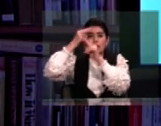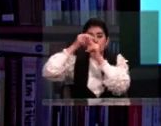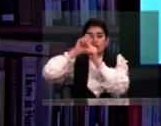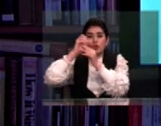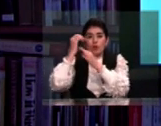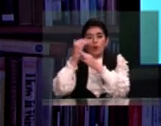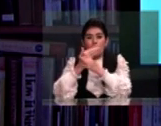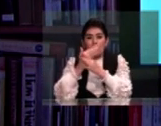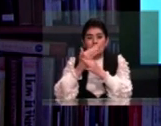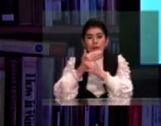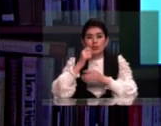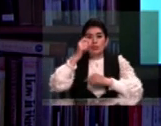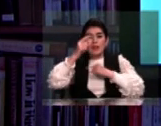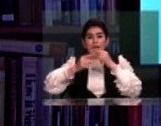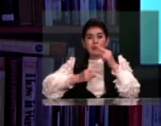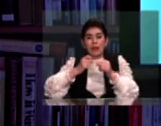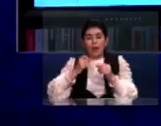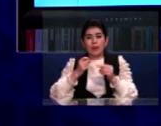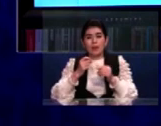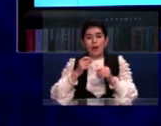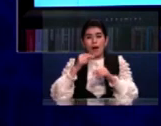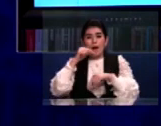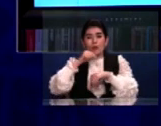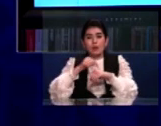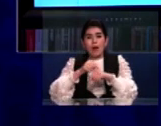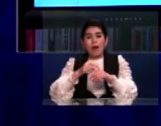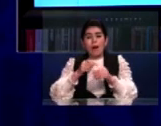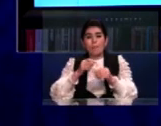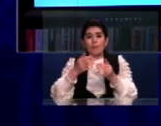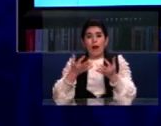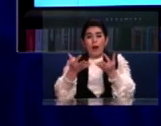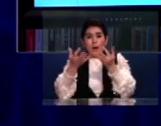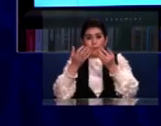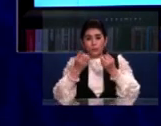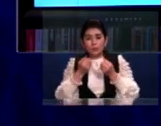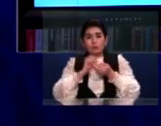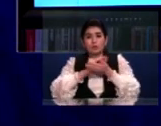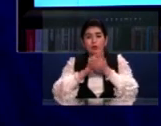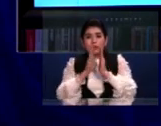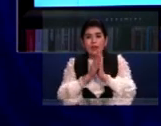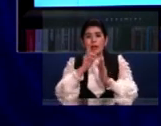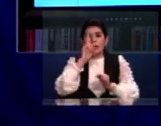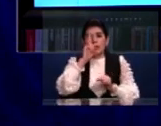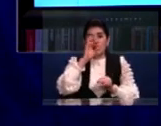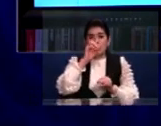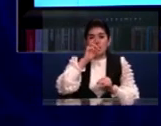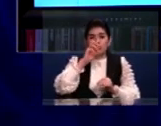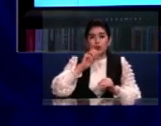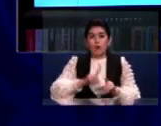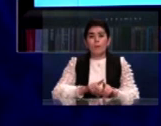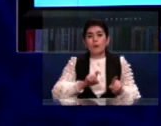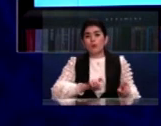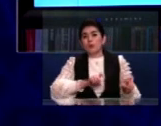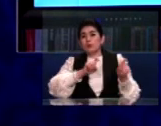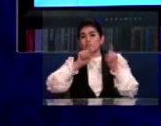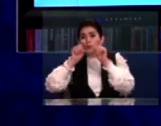signallar keyingi qabul qiluvchi antenna yordamida qabul qilinadi va u kineskopga uzatiladi.